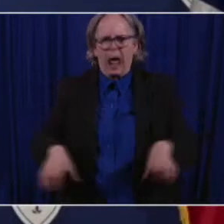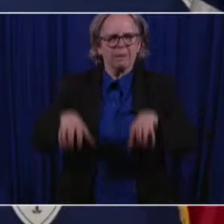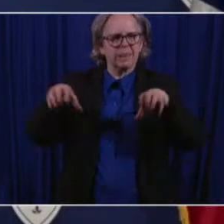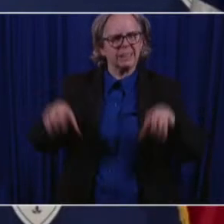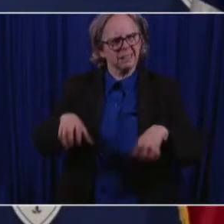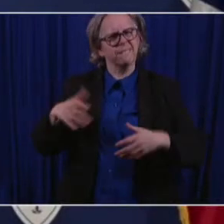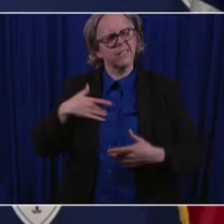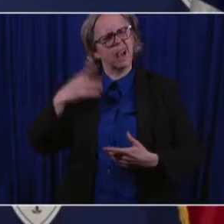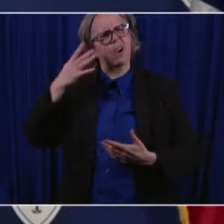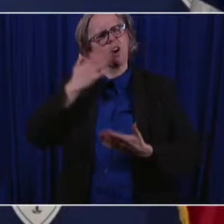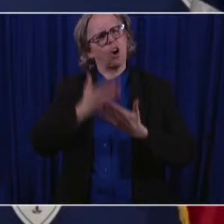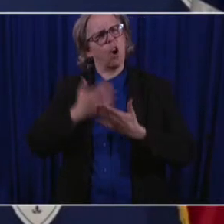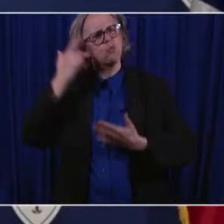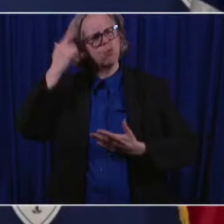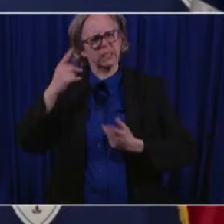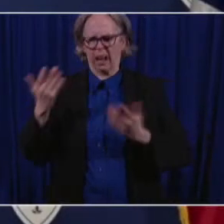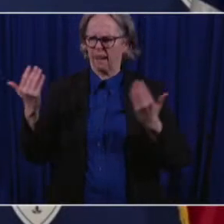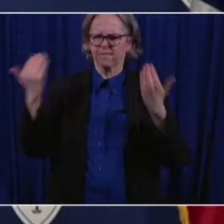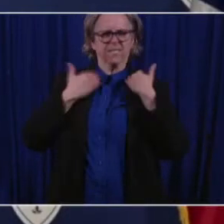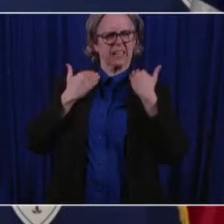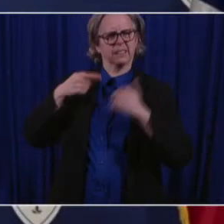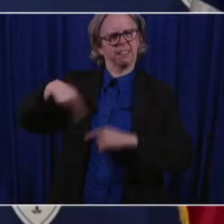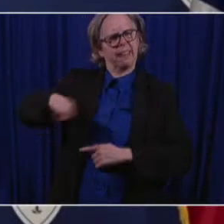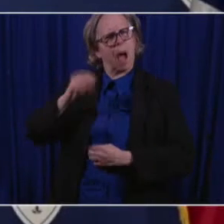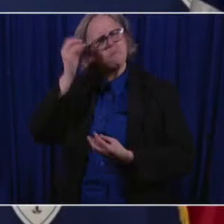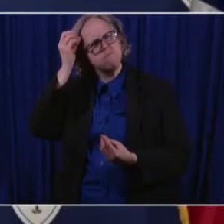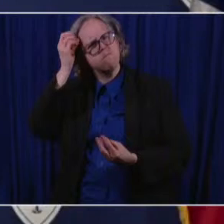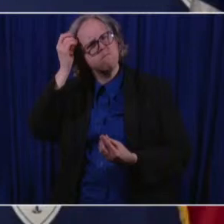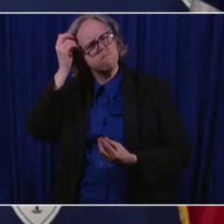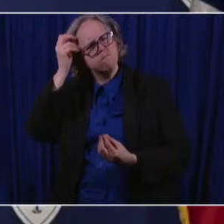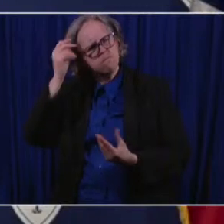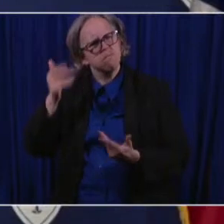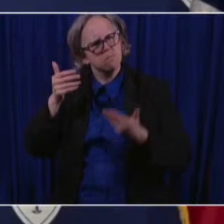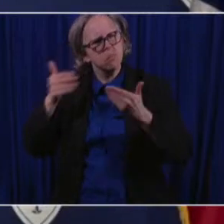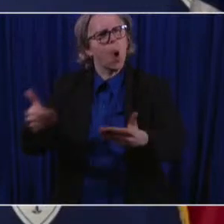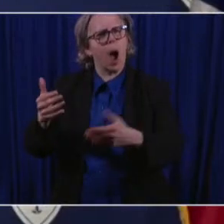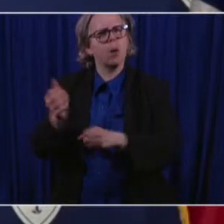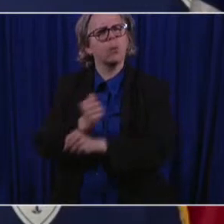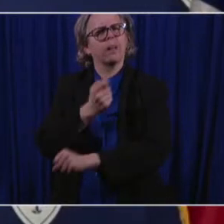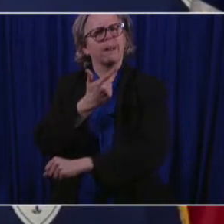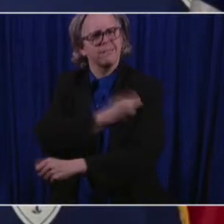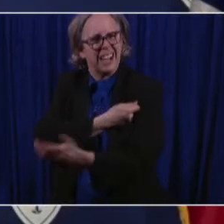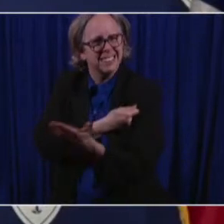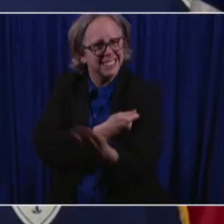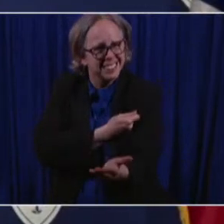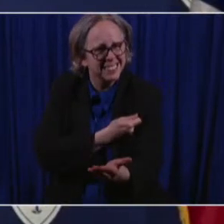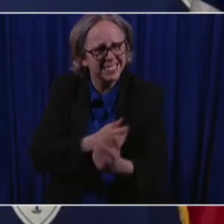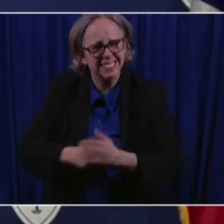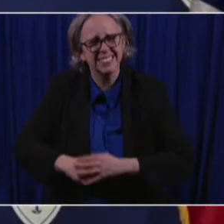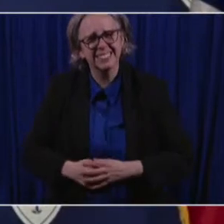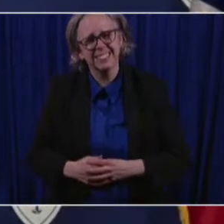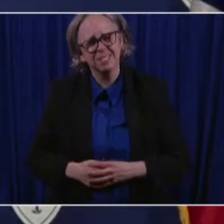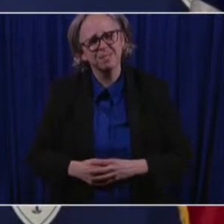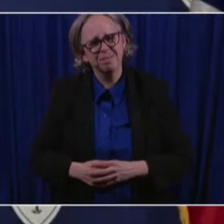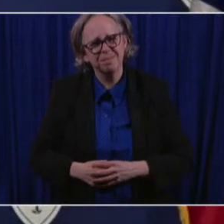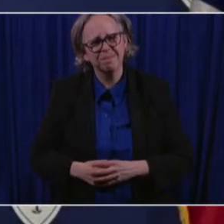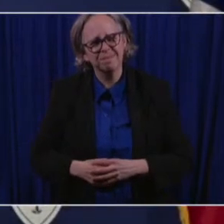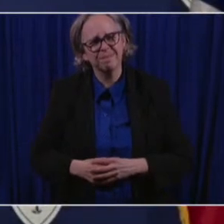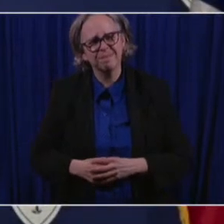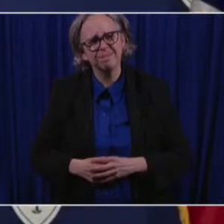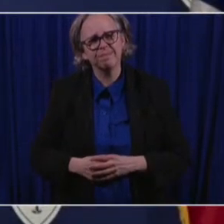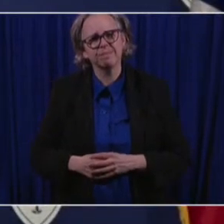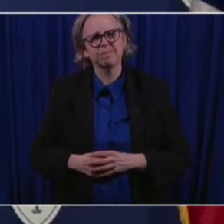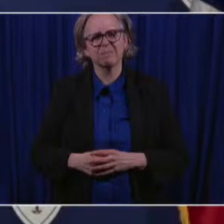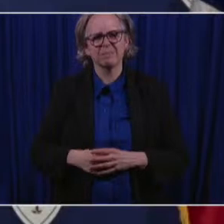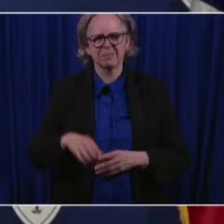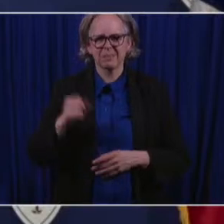that's what's happening. And people are making choices, rational choices. And they're trying to say, okay, if I get